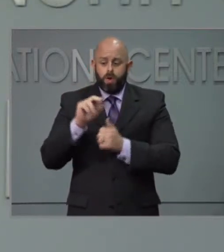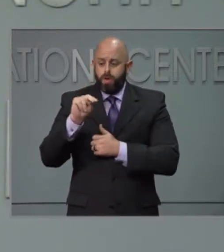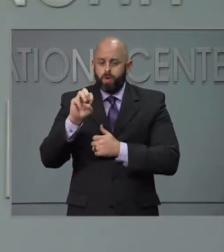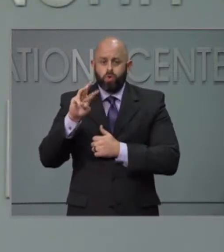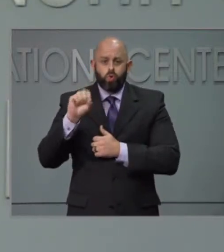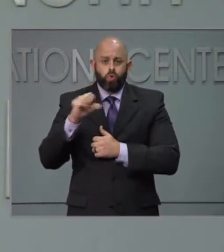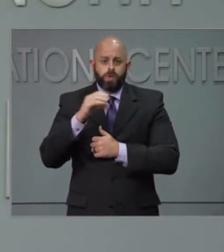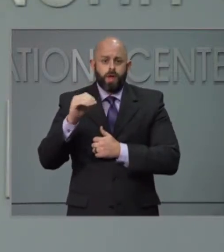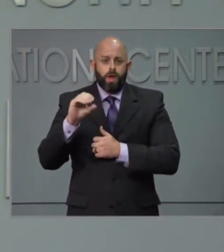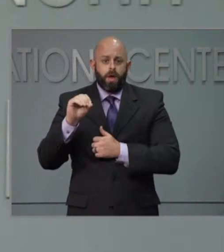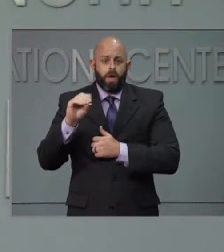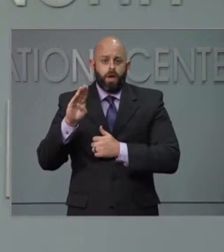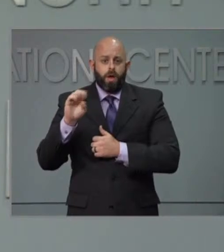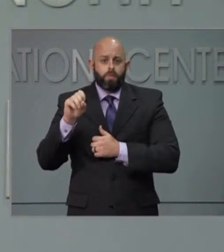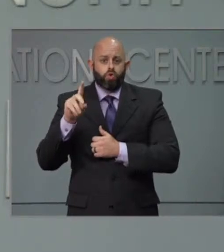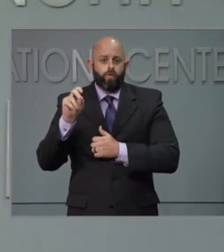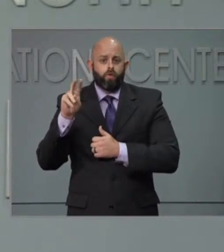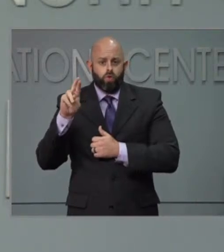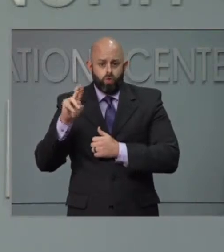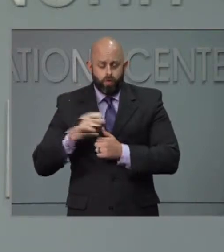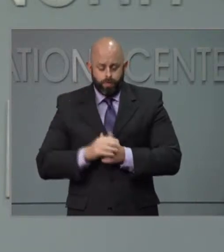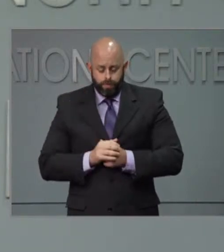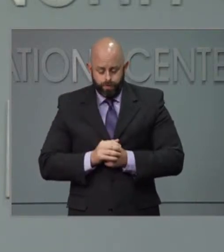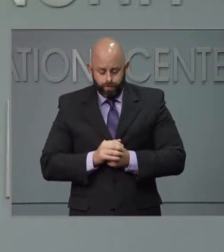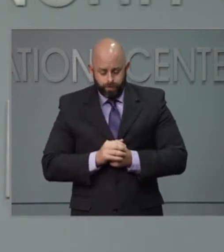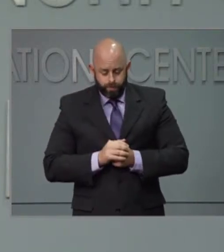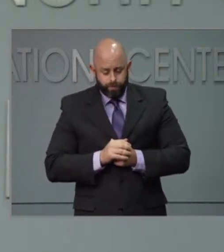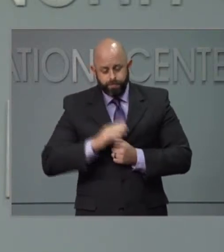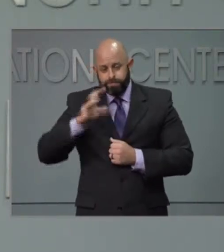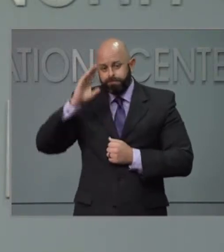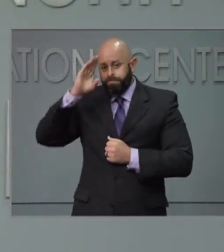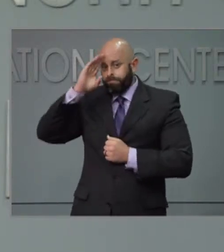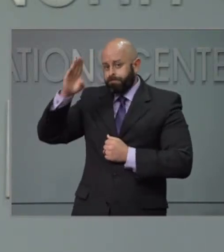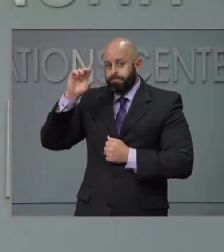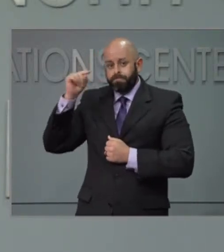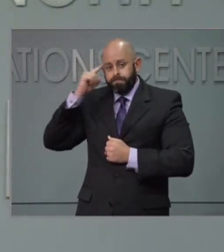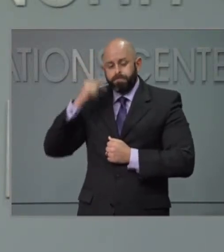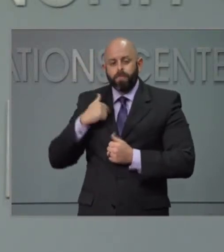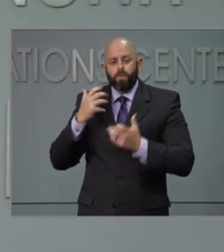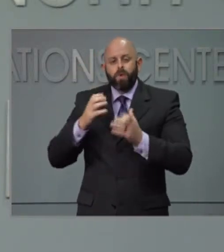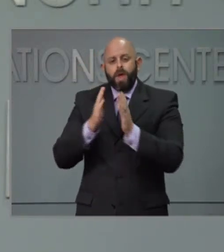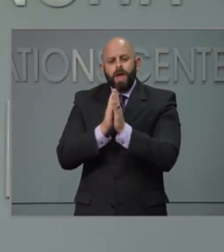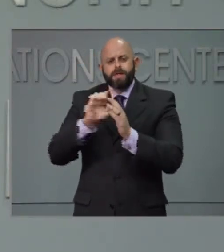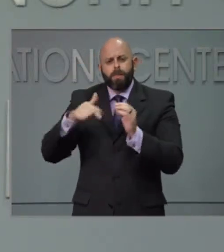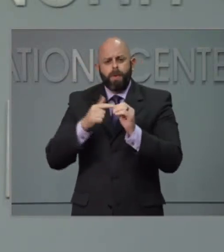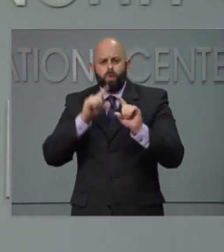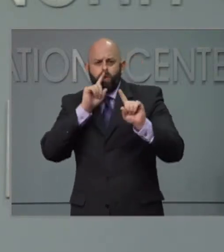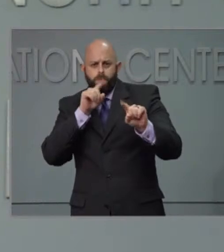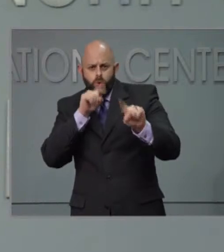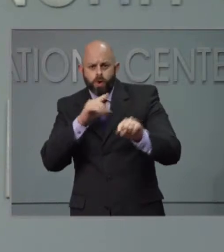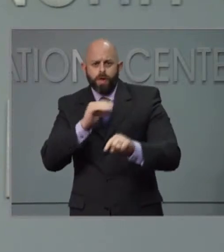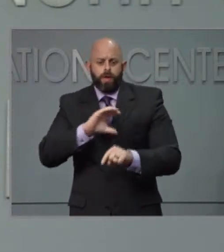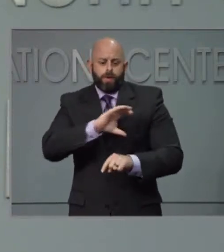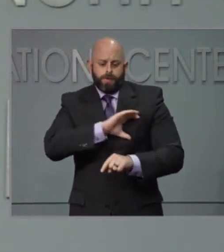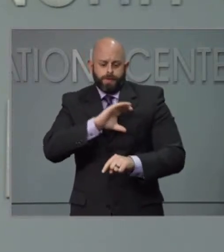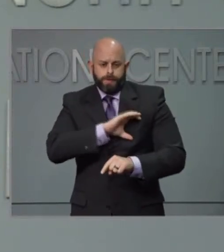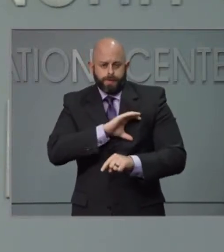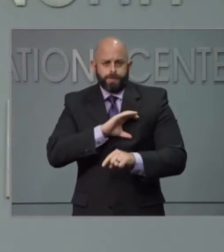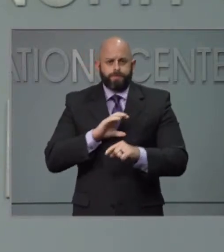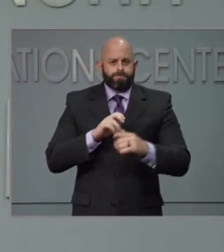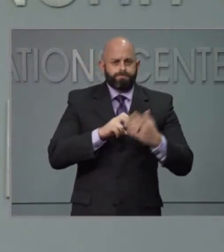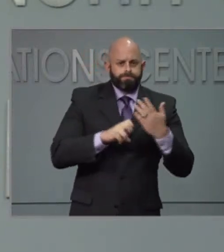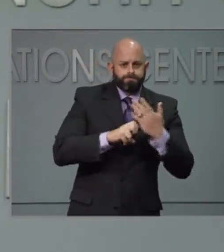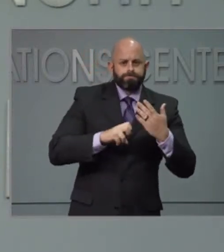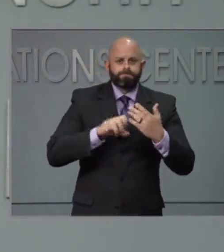Hi, Dawn Vaughn with the News and Observer. I wanted to ask about reporting and again about law enforcement and enforcement of the mandates. Are